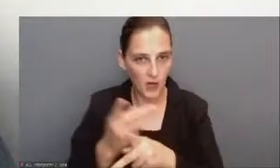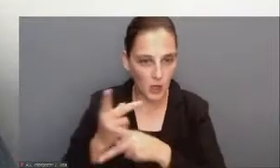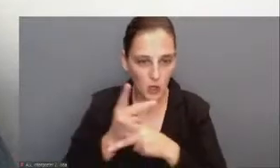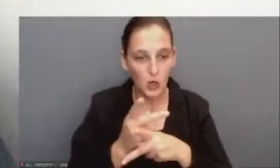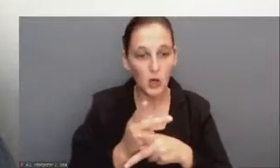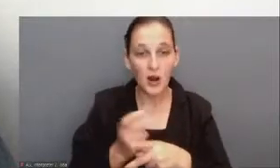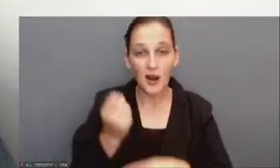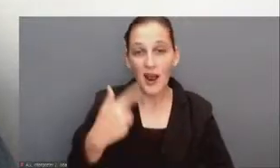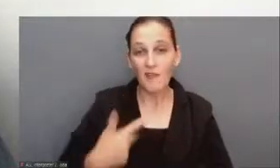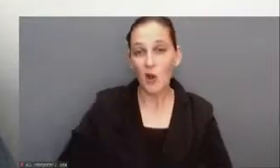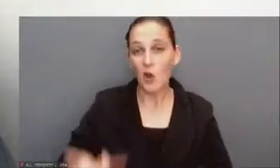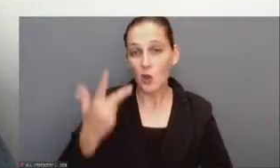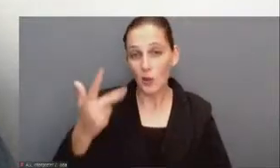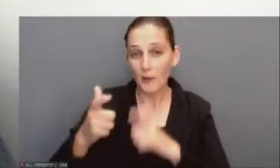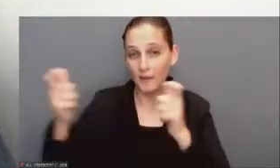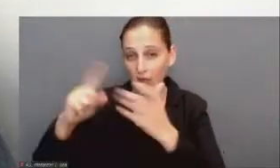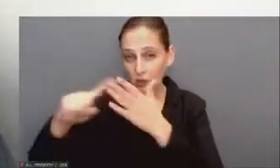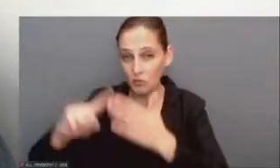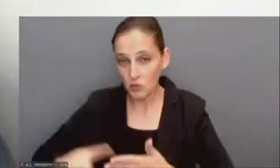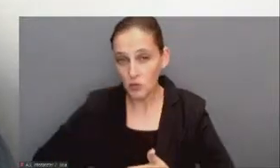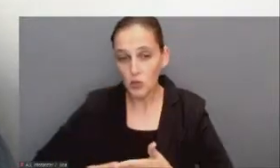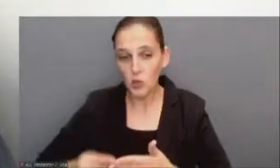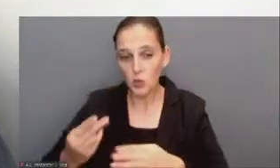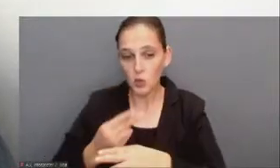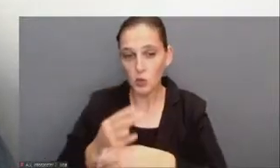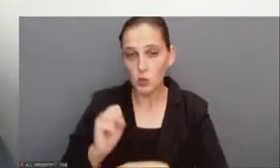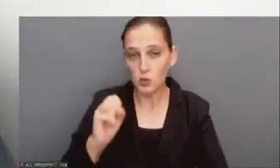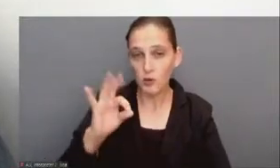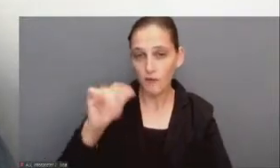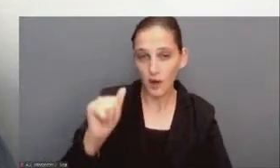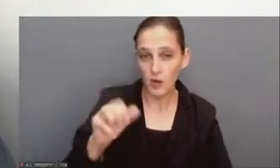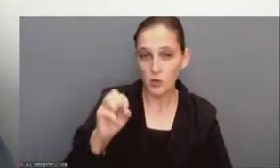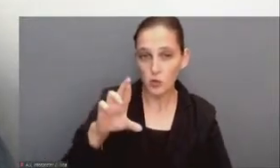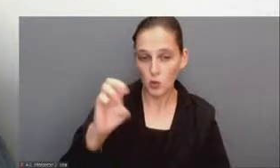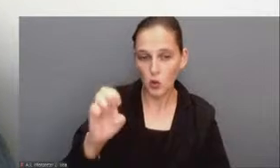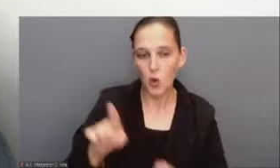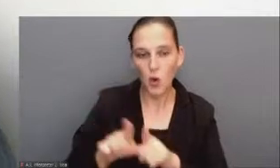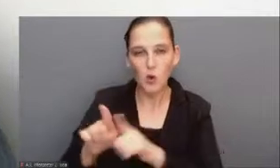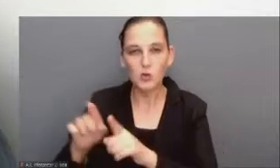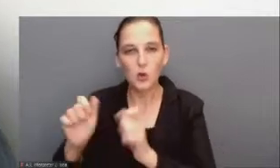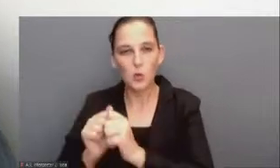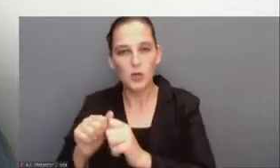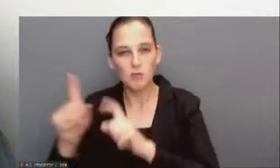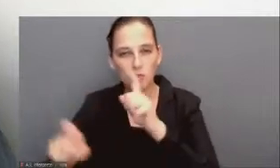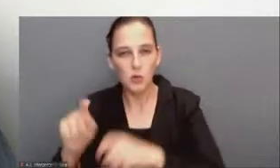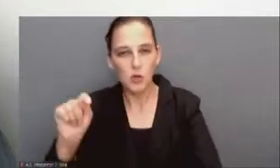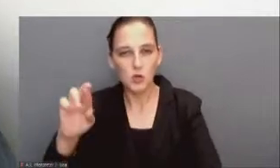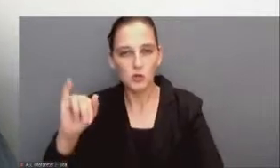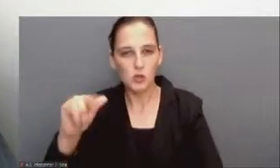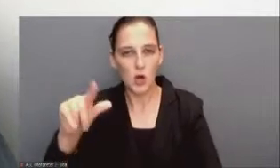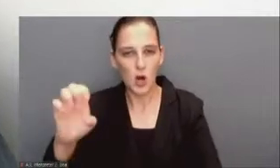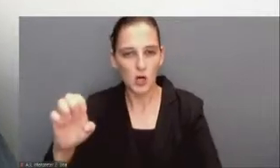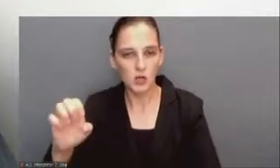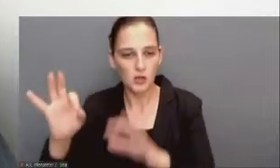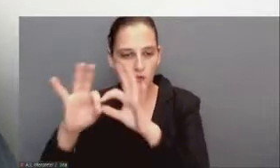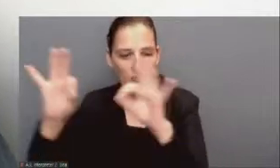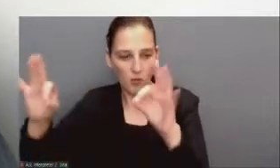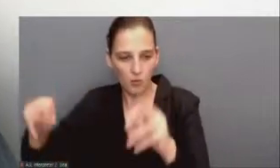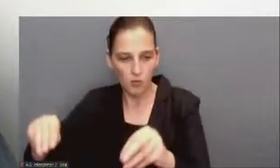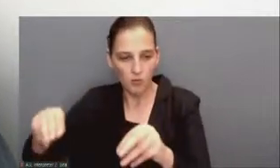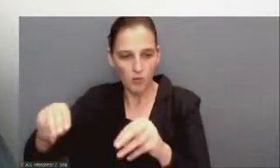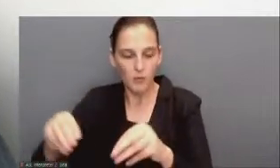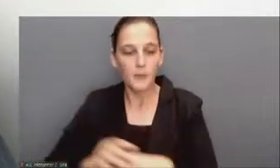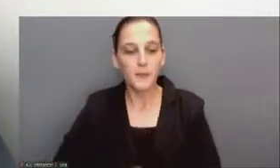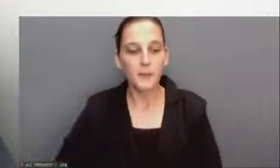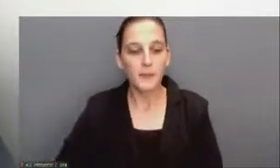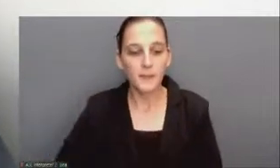inequitable outcomes from using the SOFA score in combination with the widely adopted triage framework. Specifically, Deepshika Sharan Ashana and colleagues